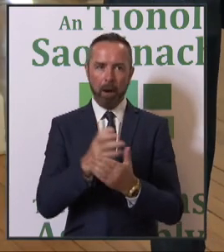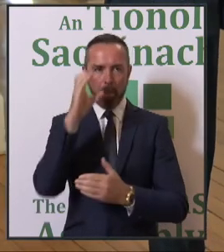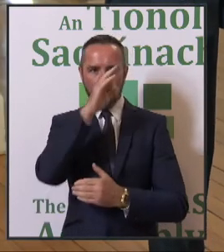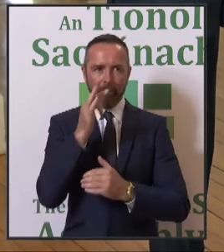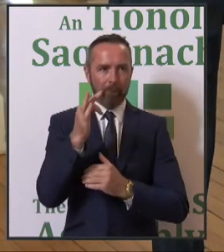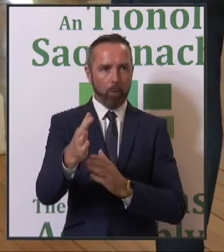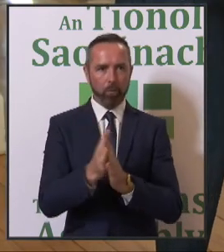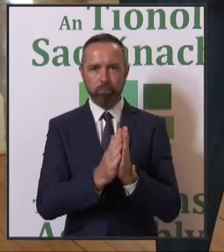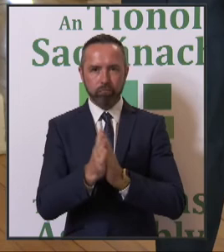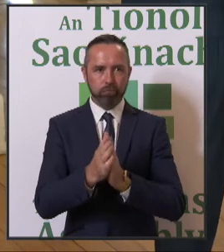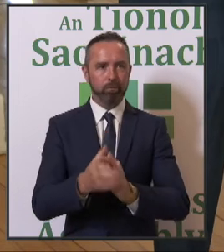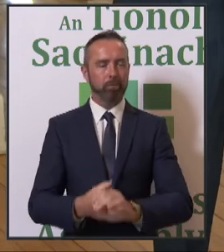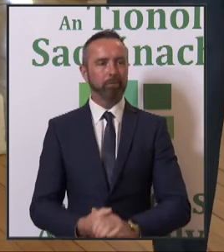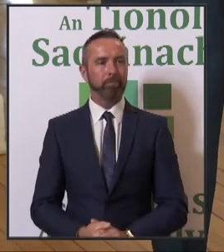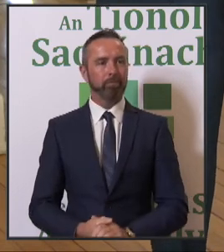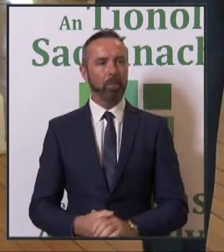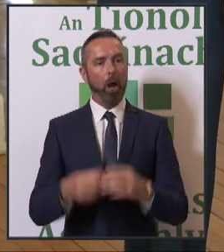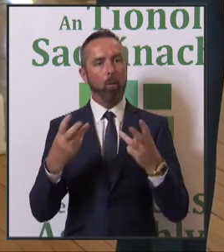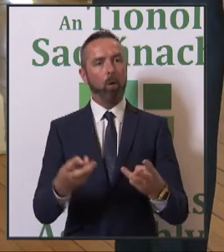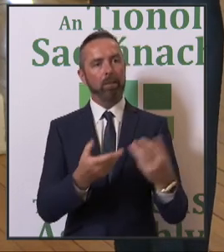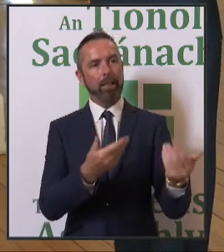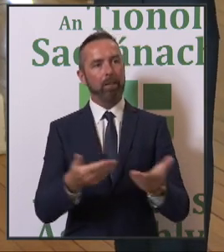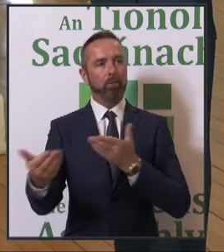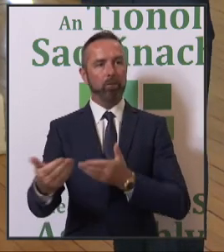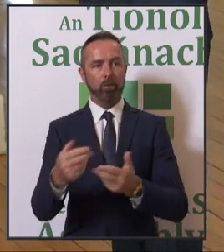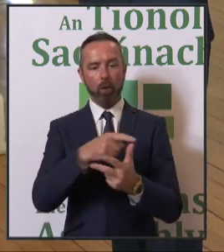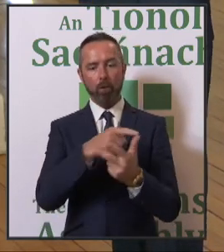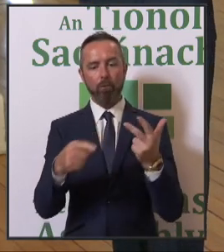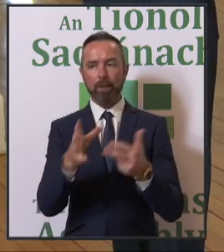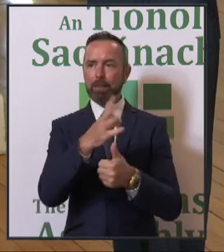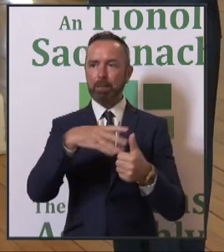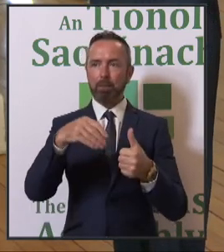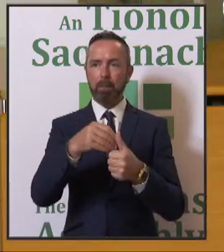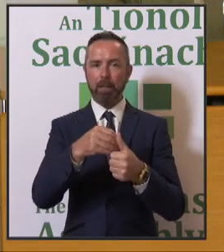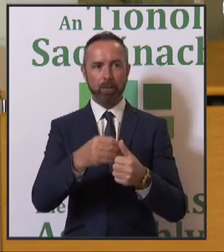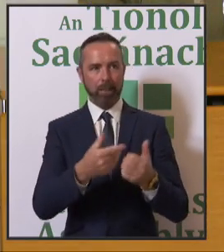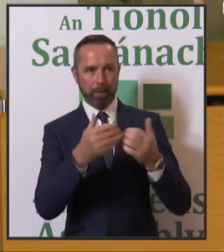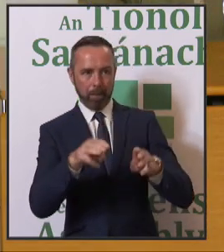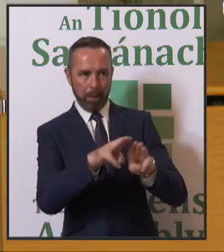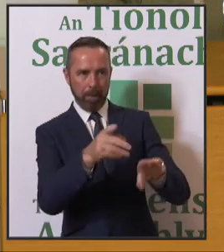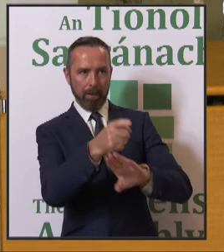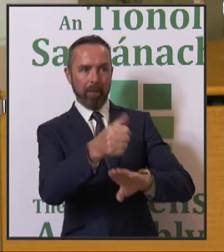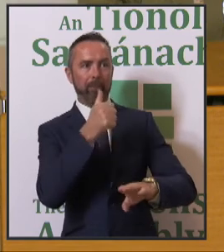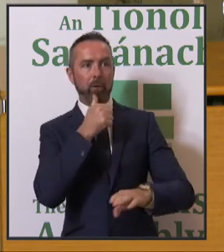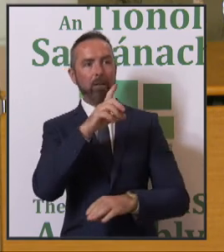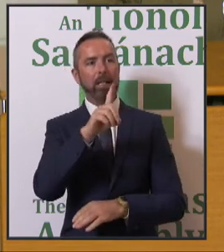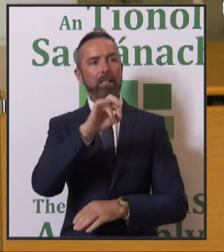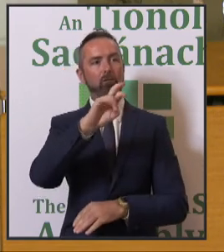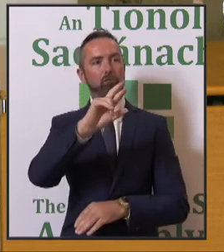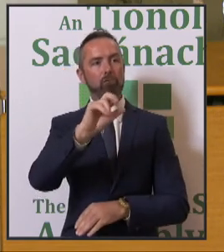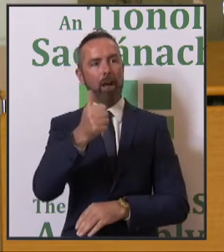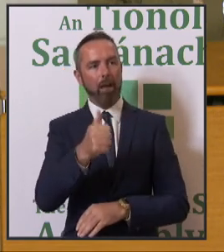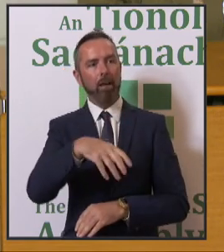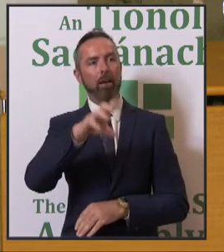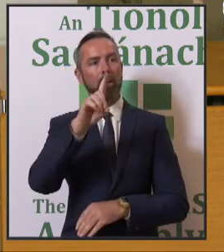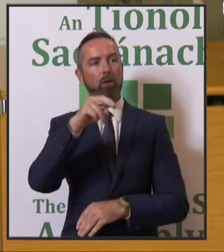to. Can I introduce you to three very special guests? Firstly, Deirdre Donaghy, who was a member of